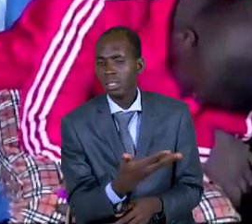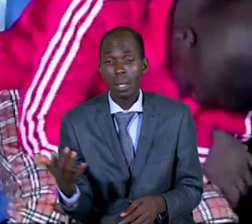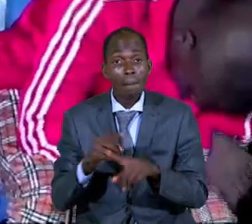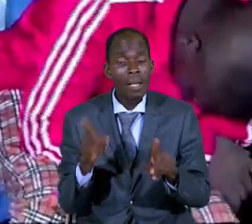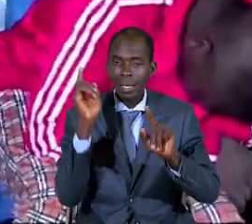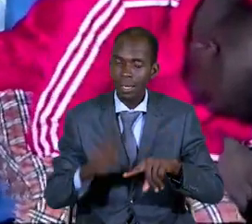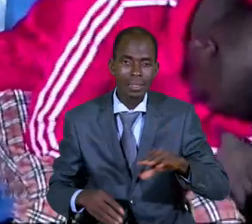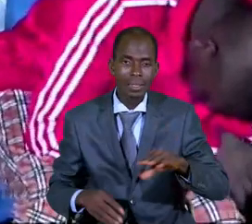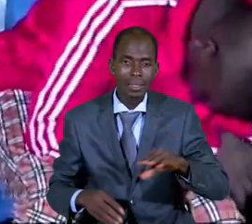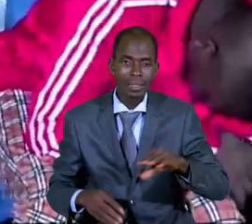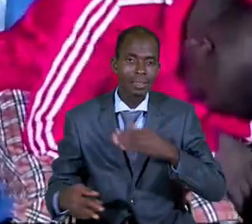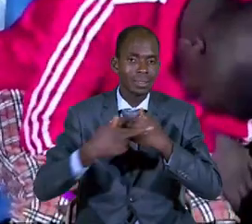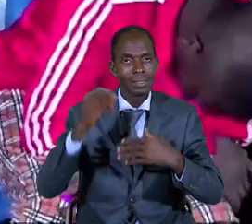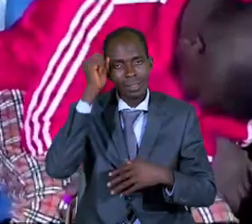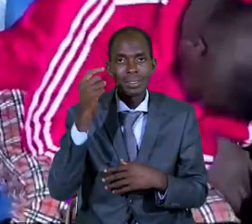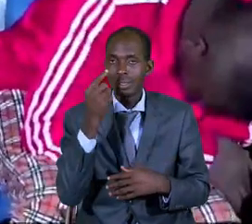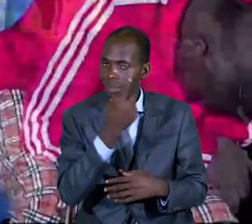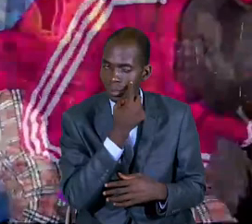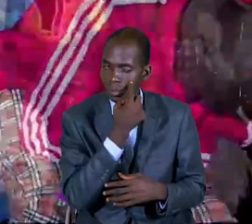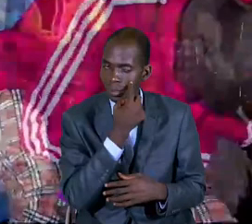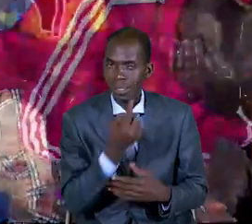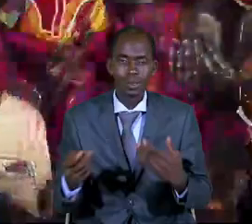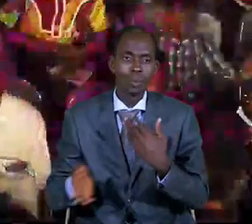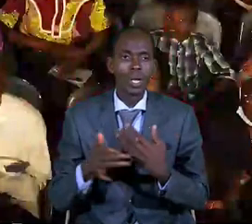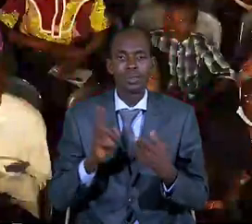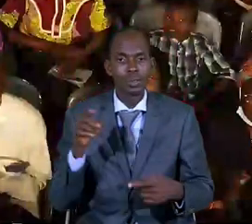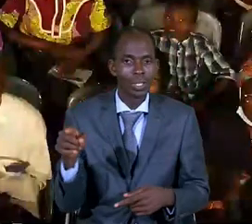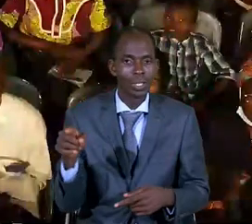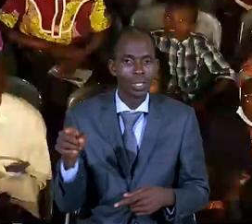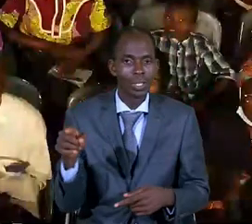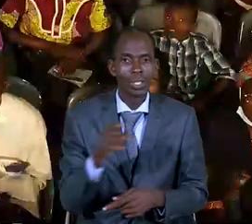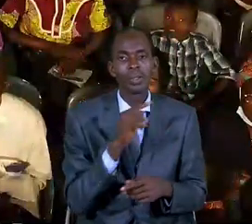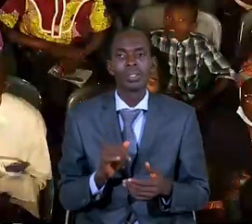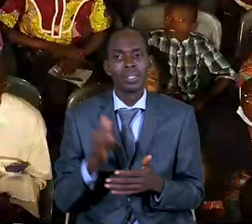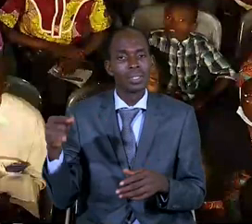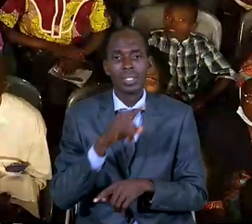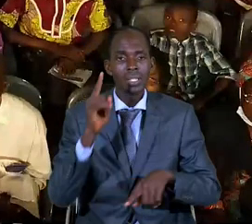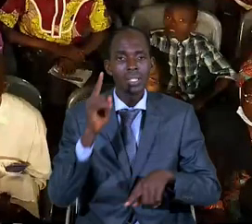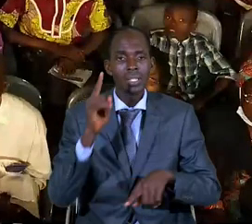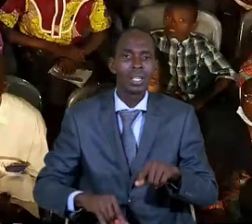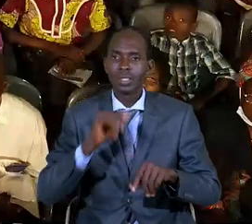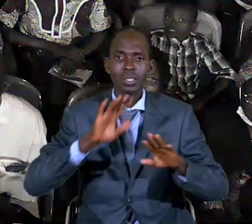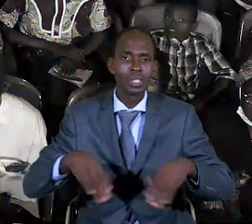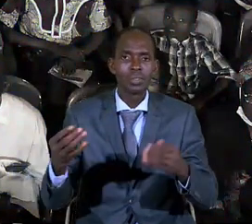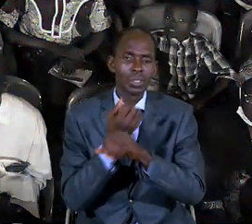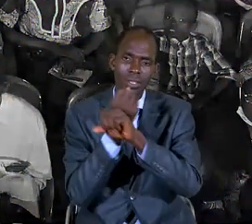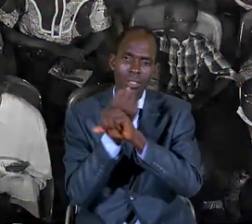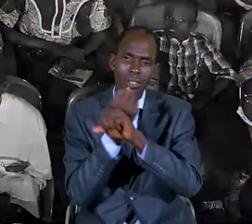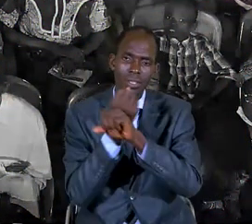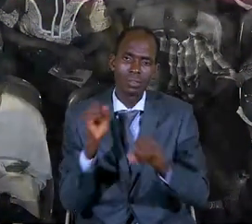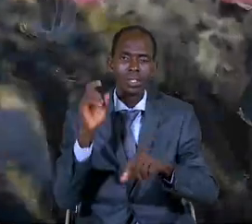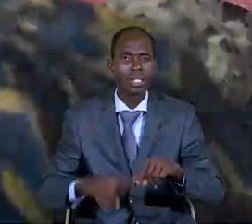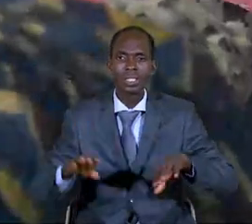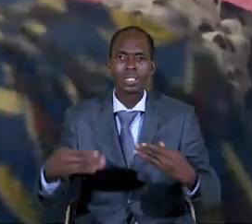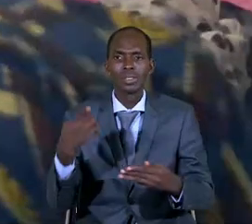of the world can give you whatever. They cannot give you salvation. They cannot give you redemption. They